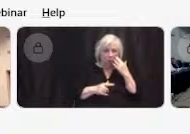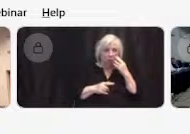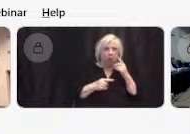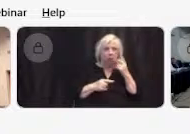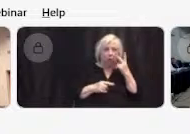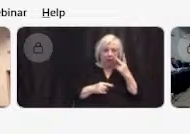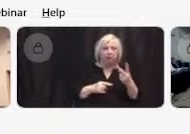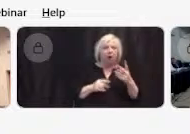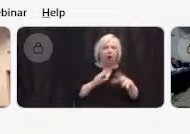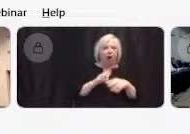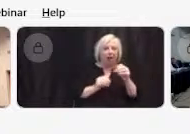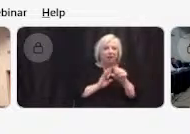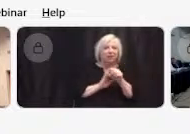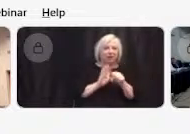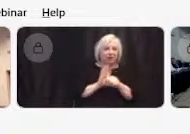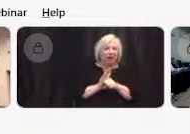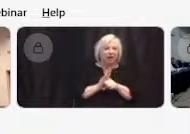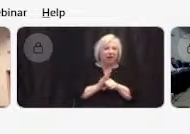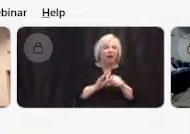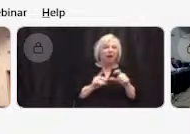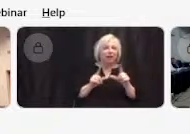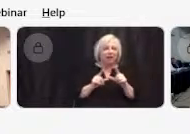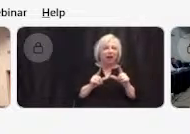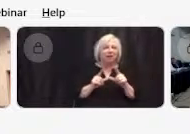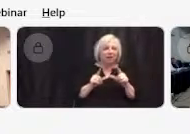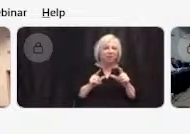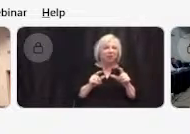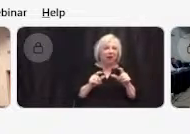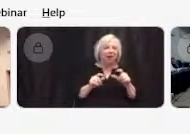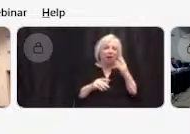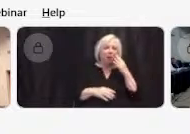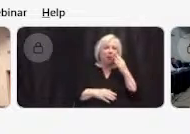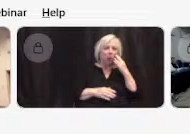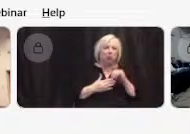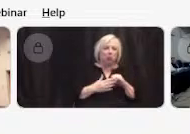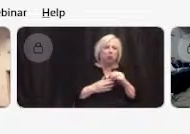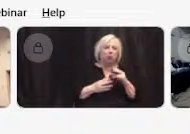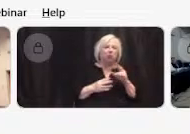out-of-state tags what kind of rental it was. But I